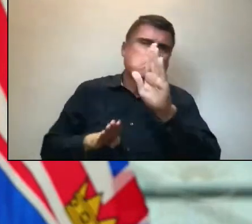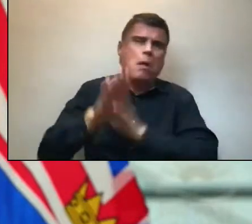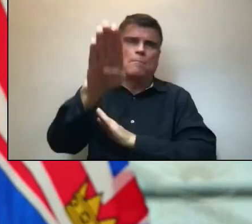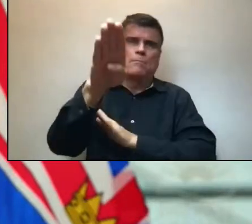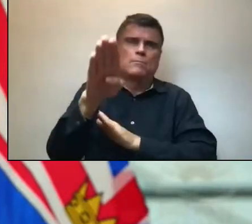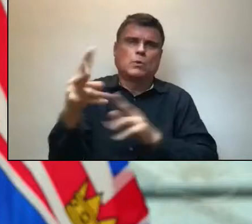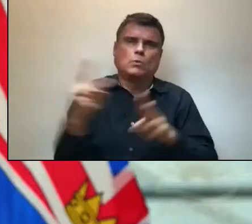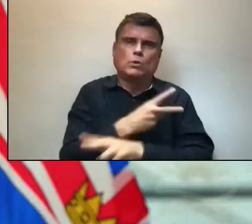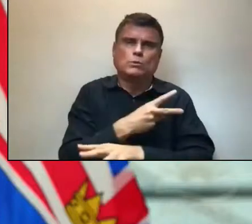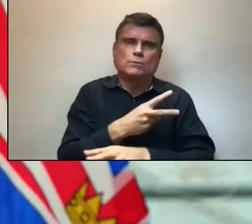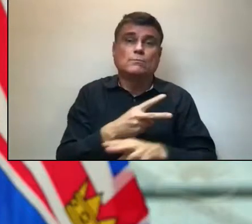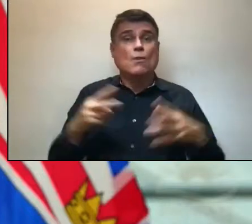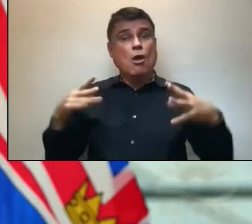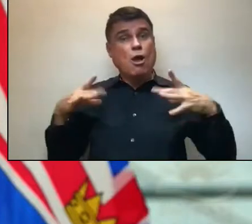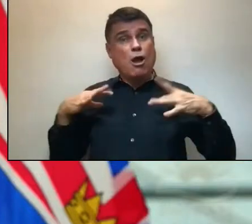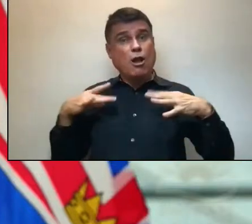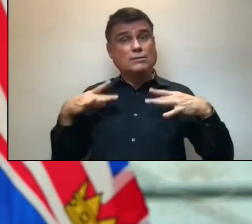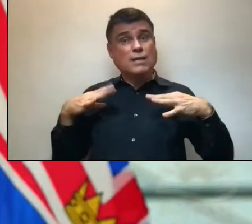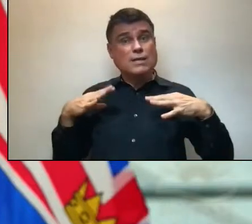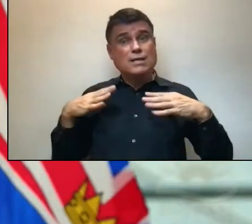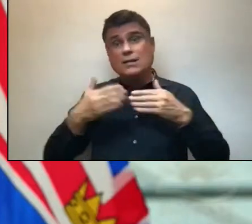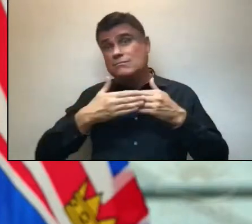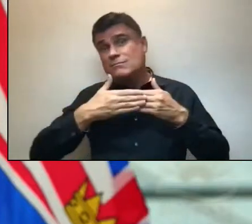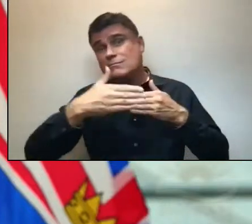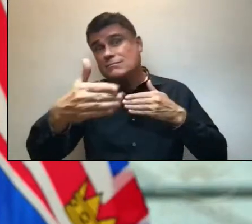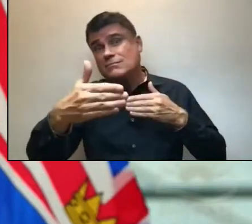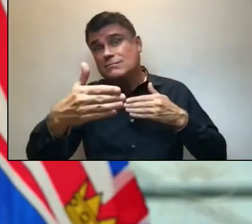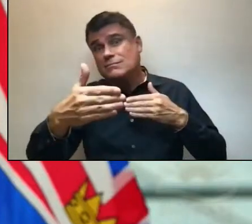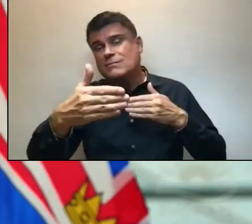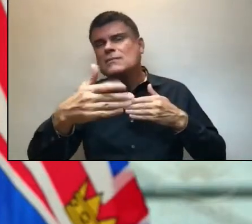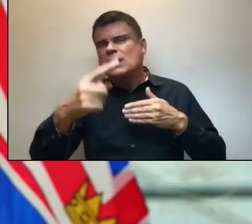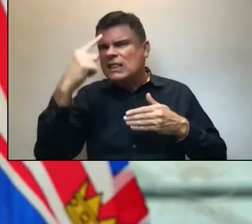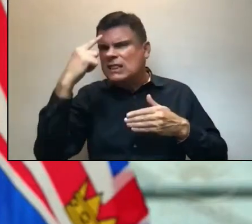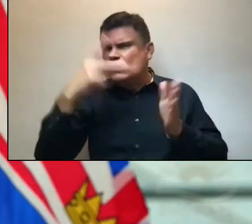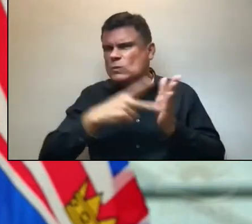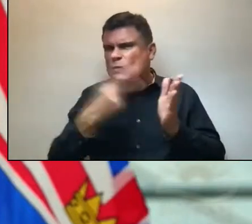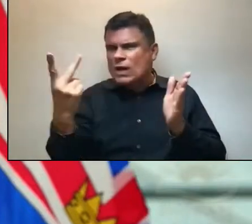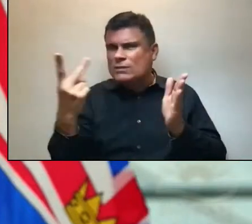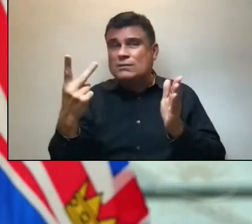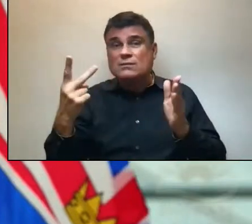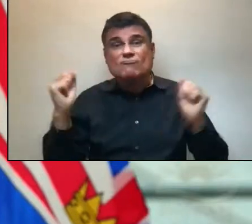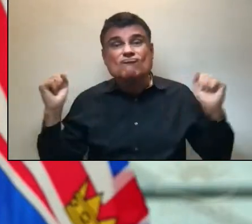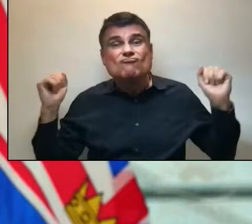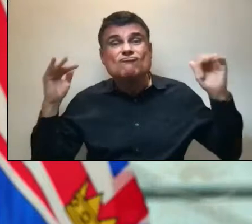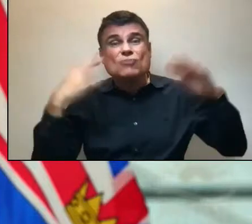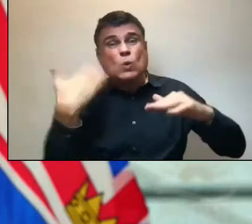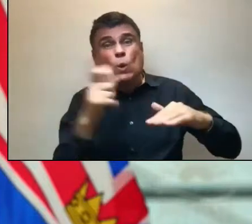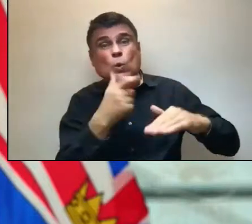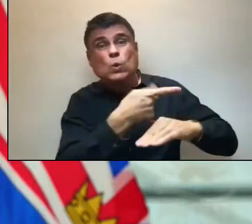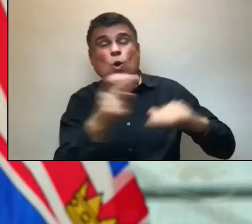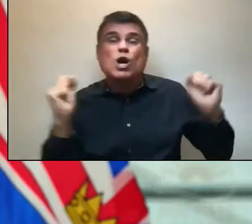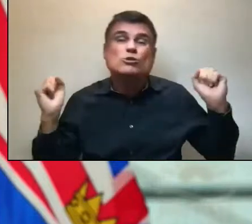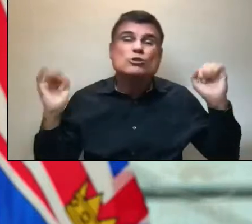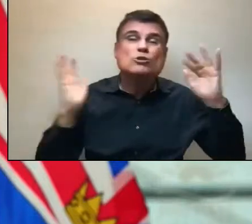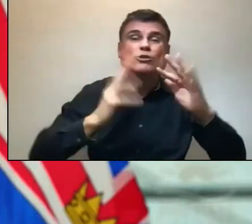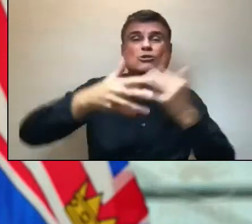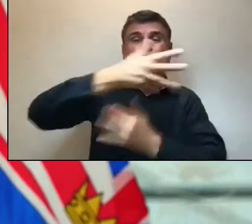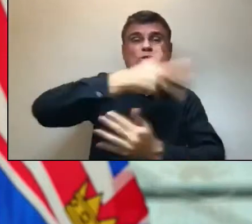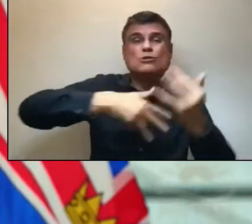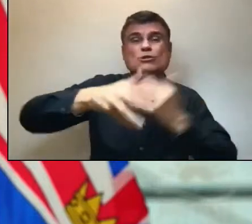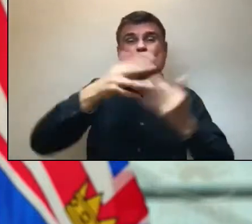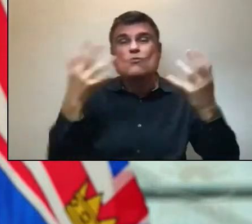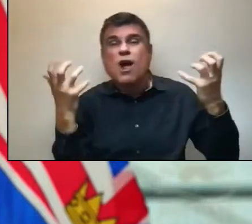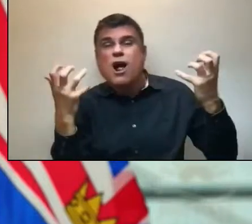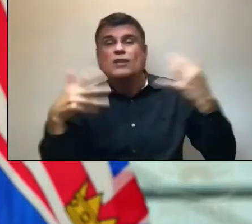people to rethink those situations, rethink those parties where you want to be together with groups of people that